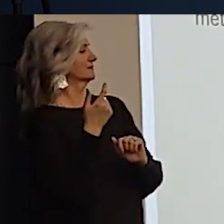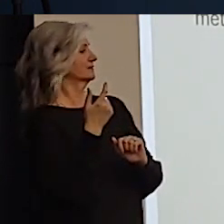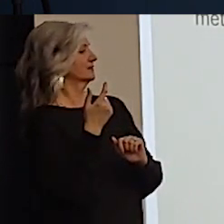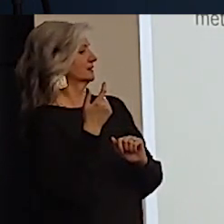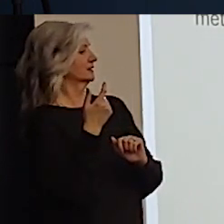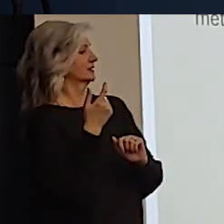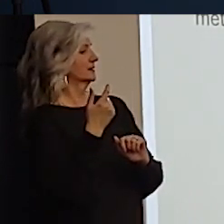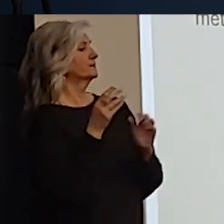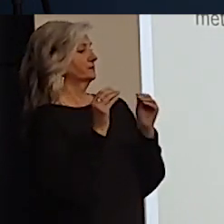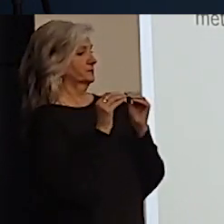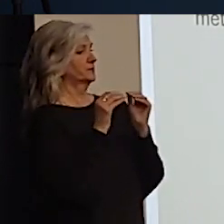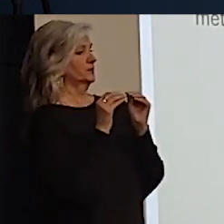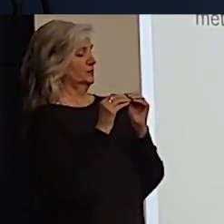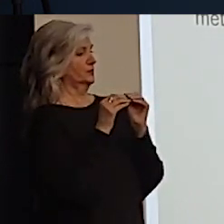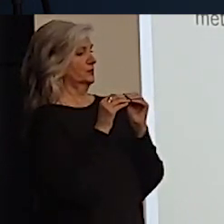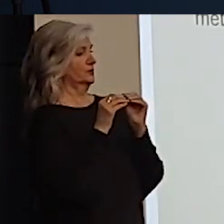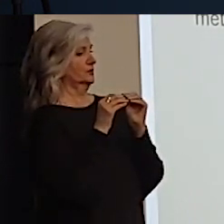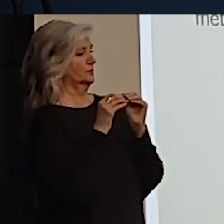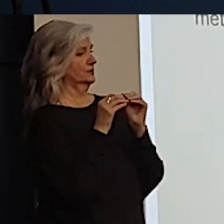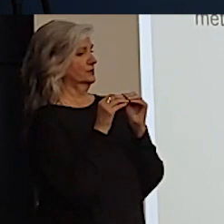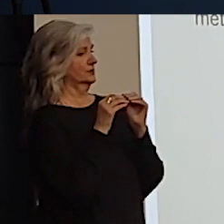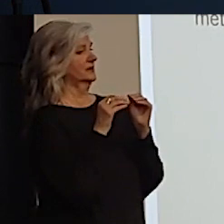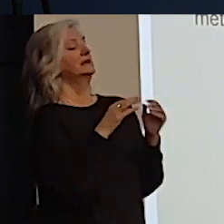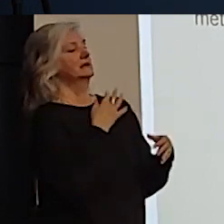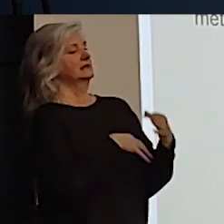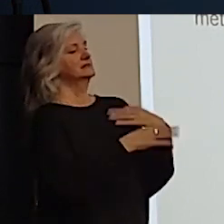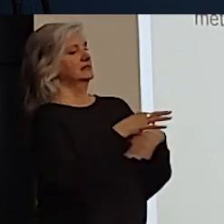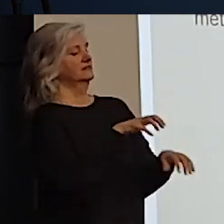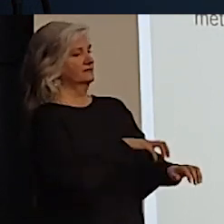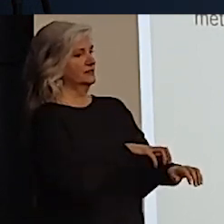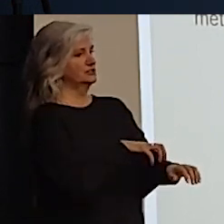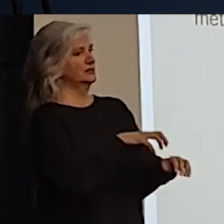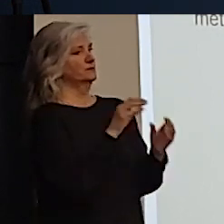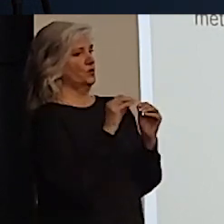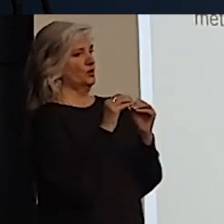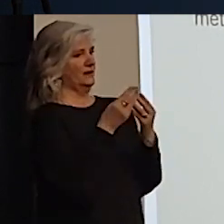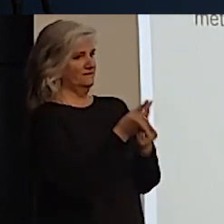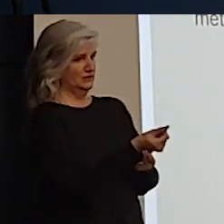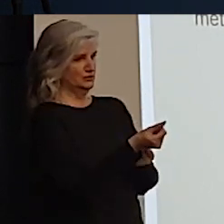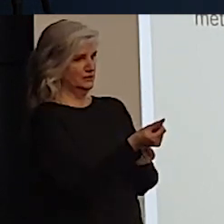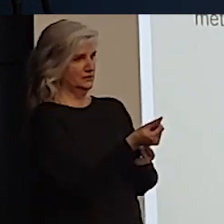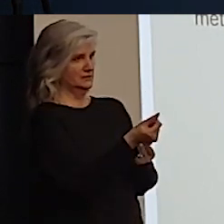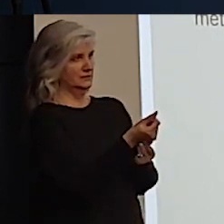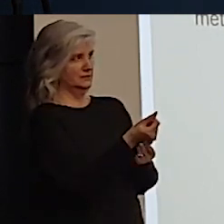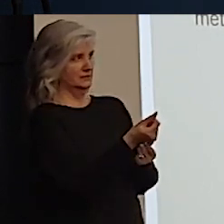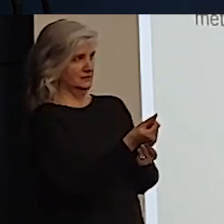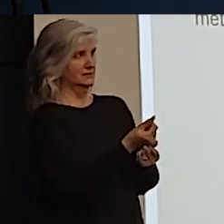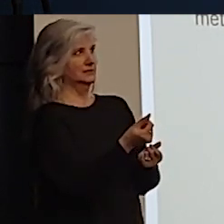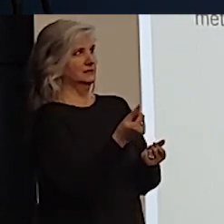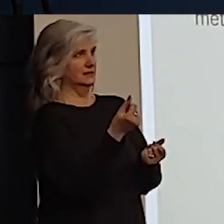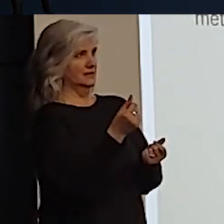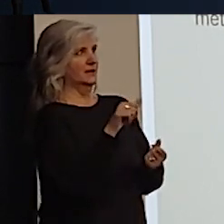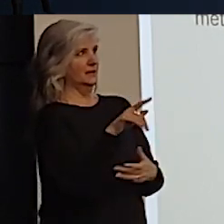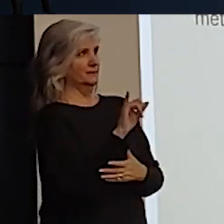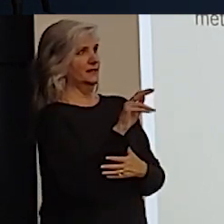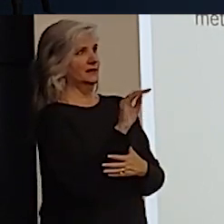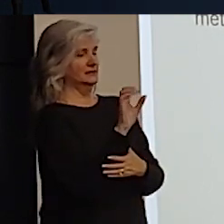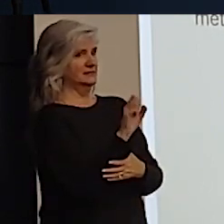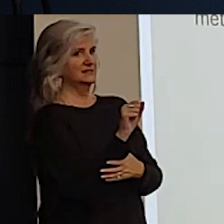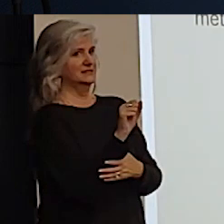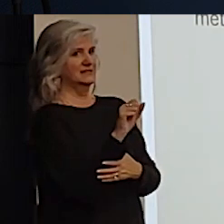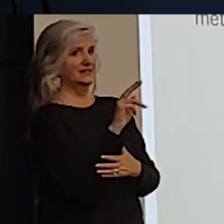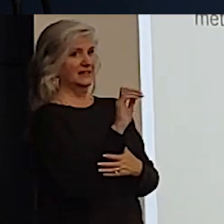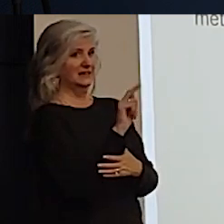transmission instead of insulation, more efficient appliances, that sort of thing. And then, boy, we got to get rid of that net meter. It reminds